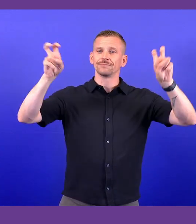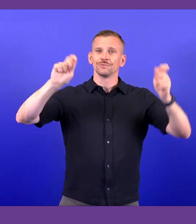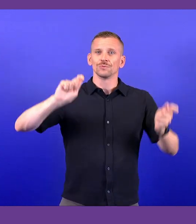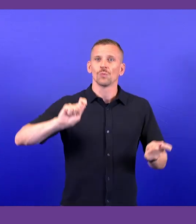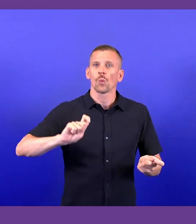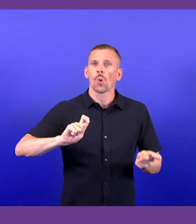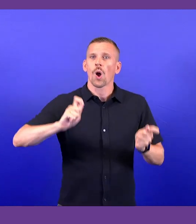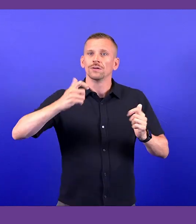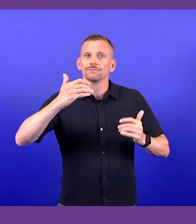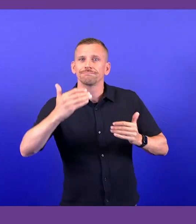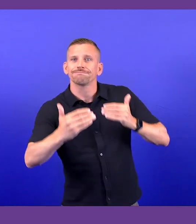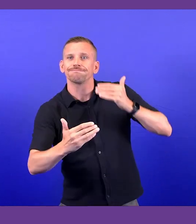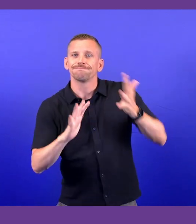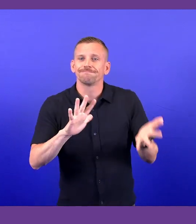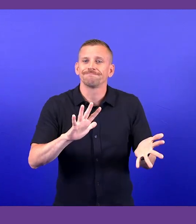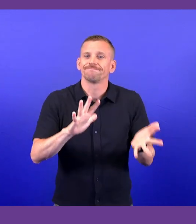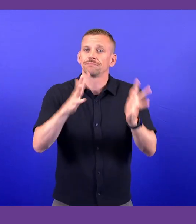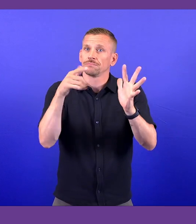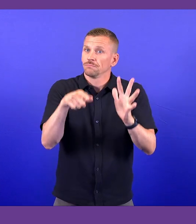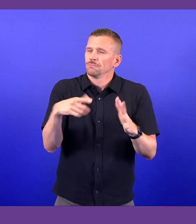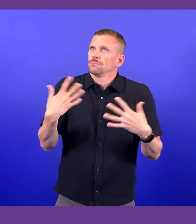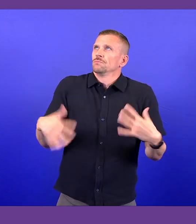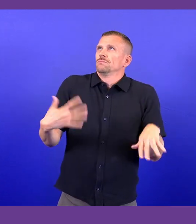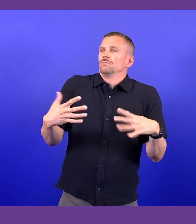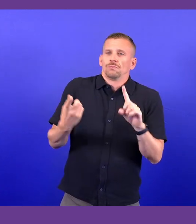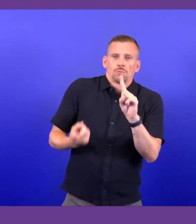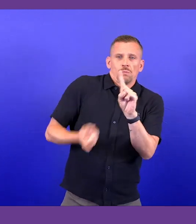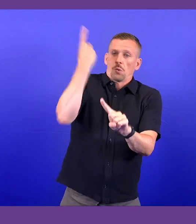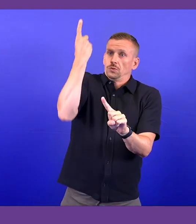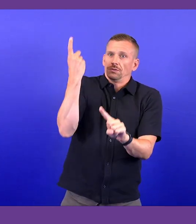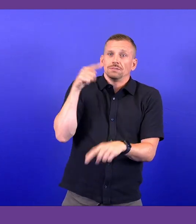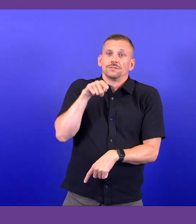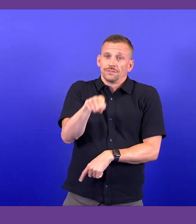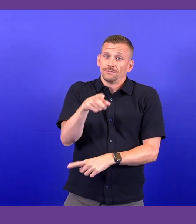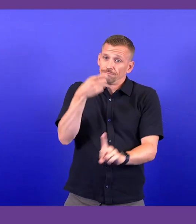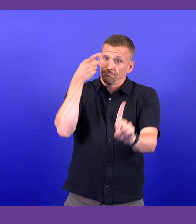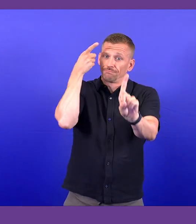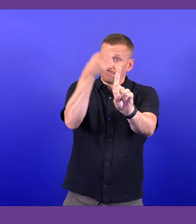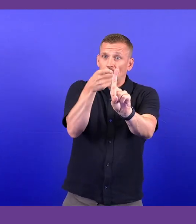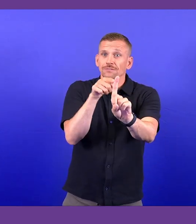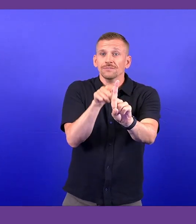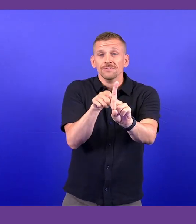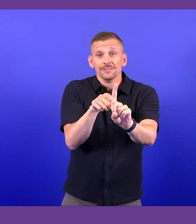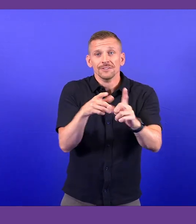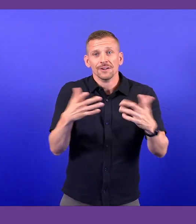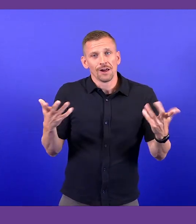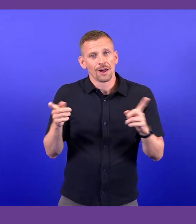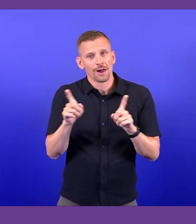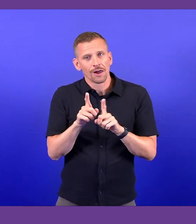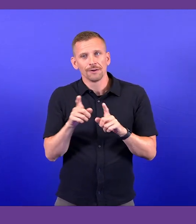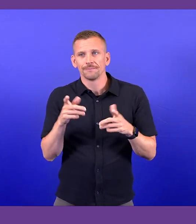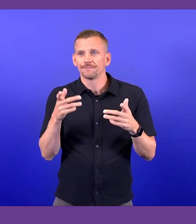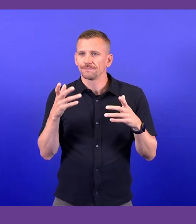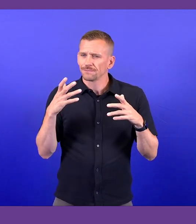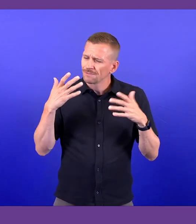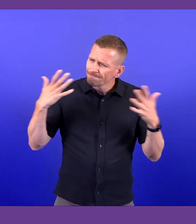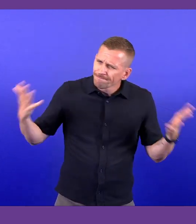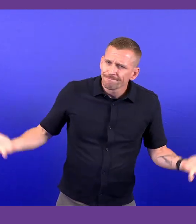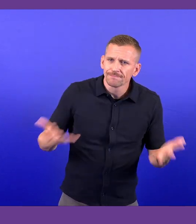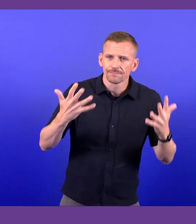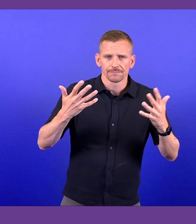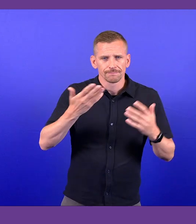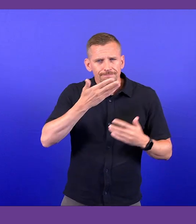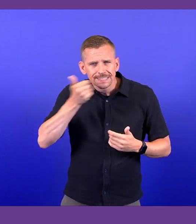made. And this is the purpose of this is the reason why we exchange practices, best practices, so we can